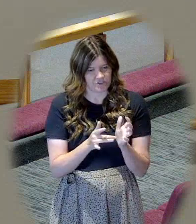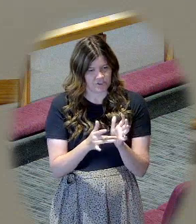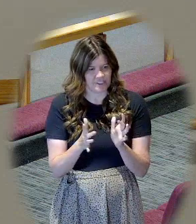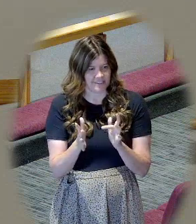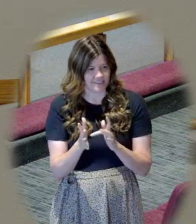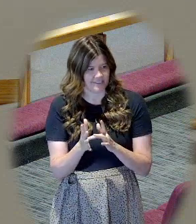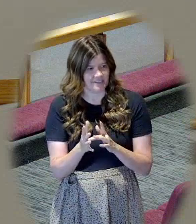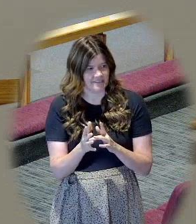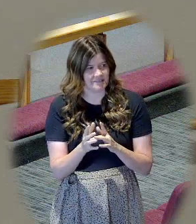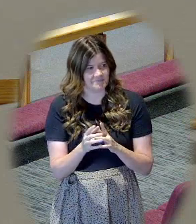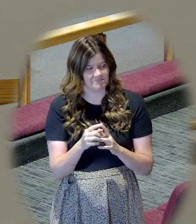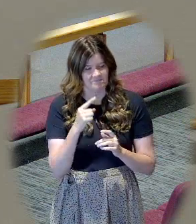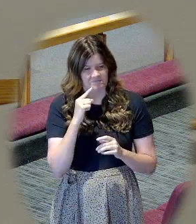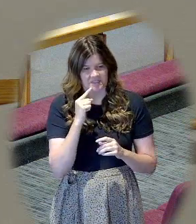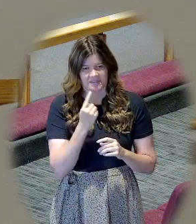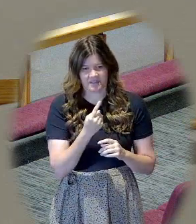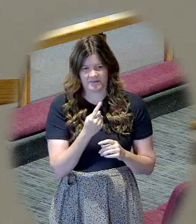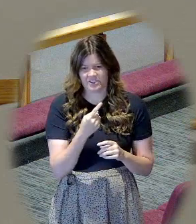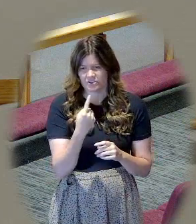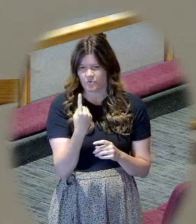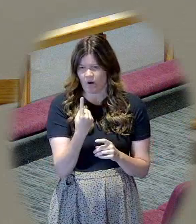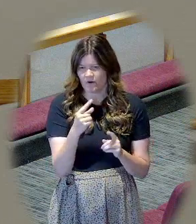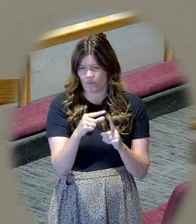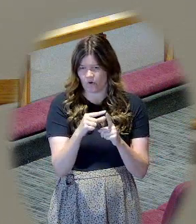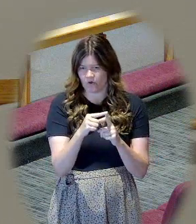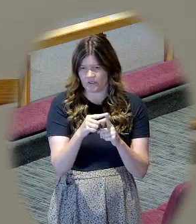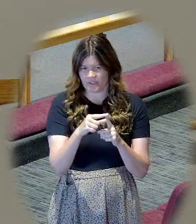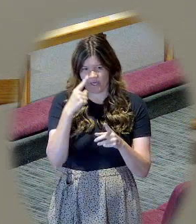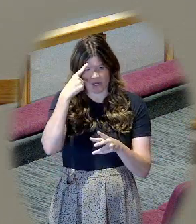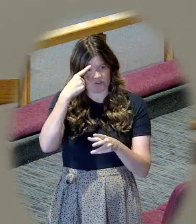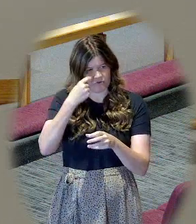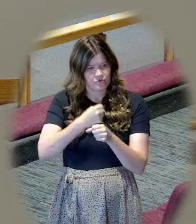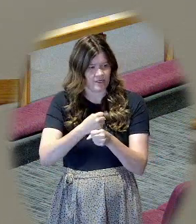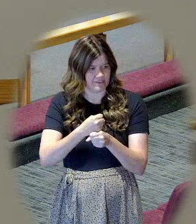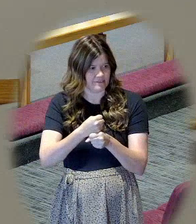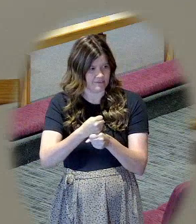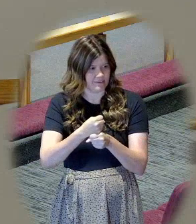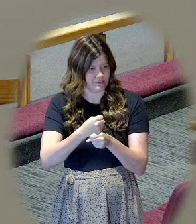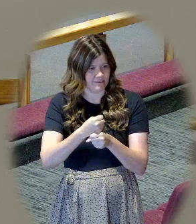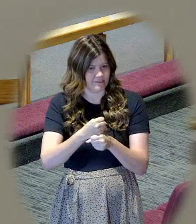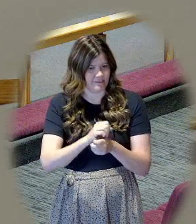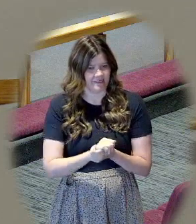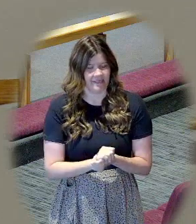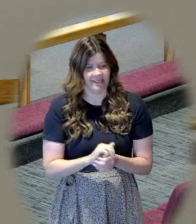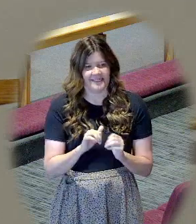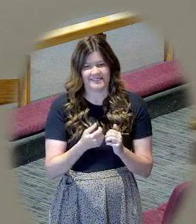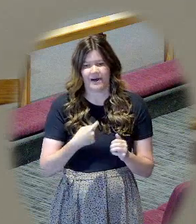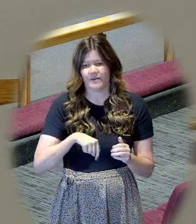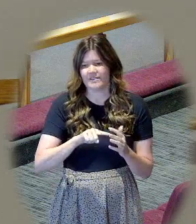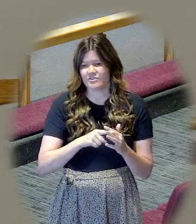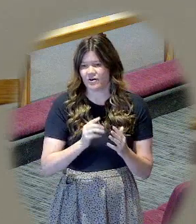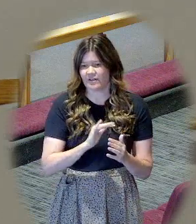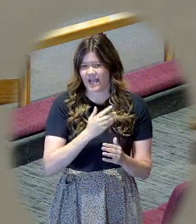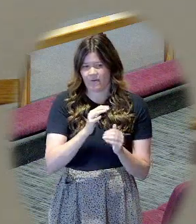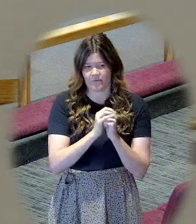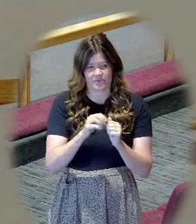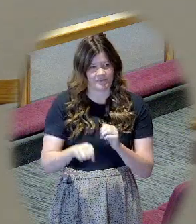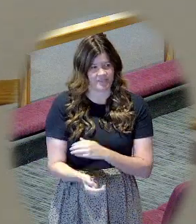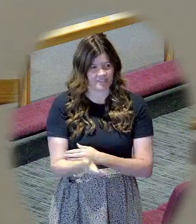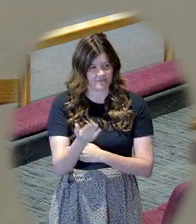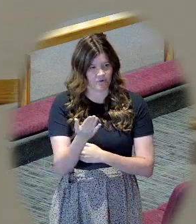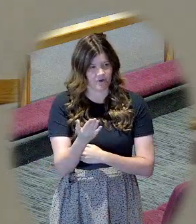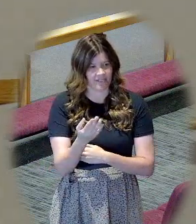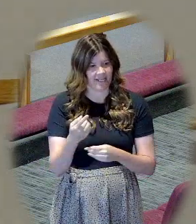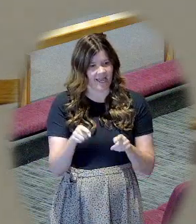imperative is one word, trust. It's how we started our worship this morning as we